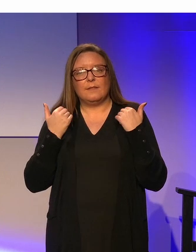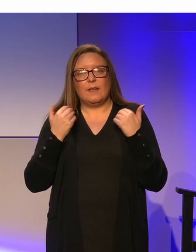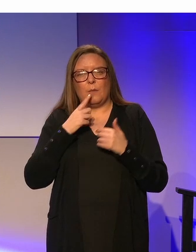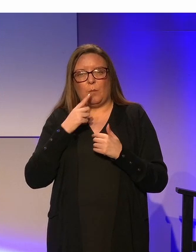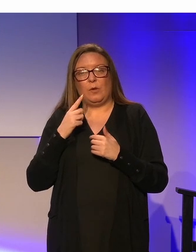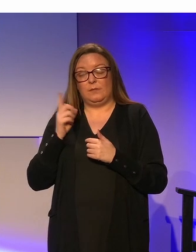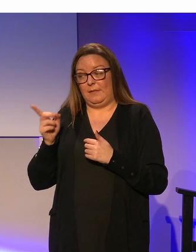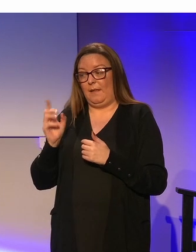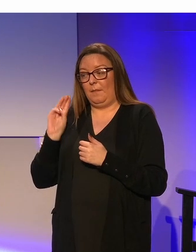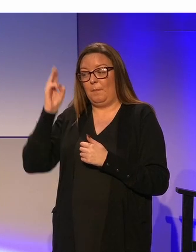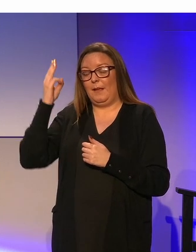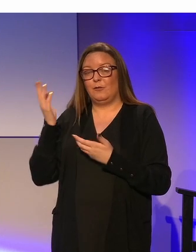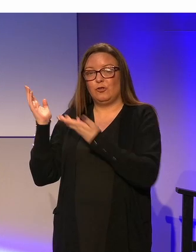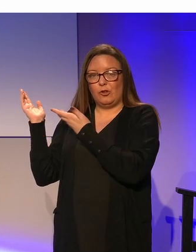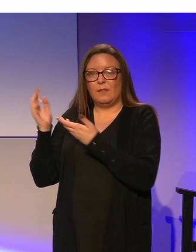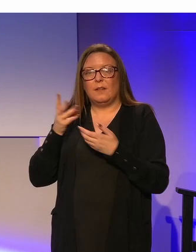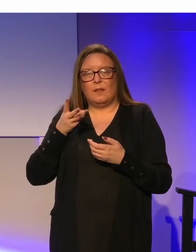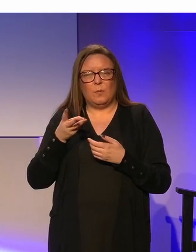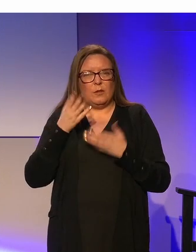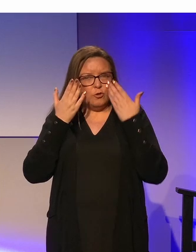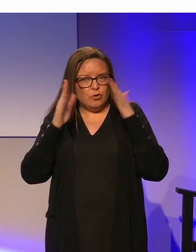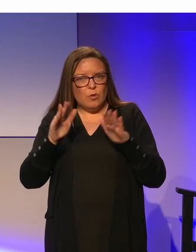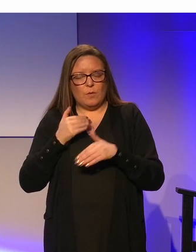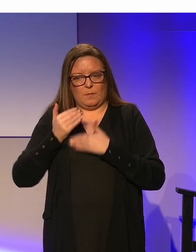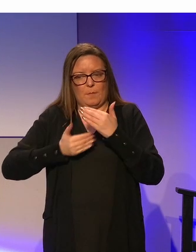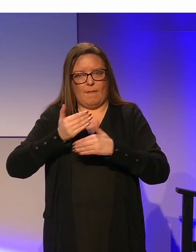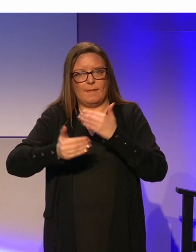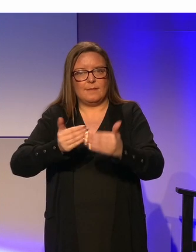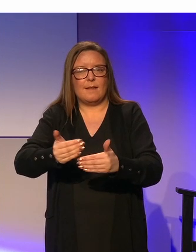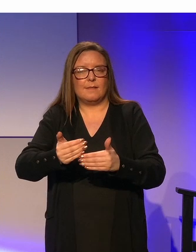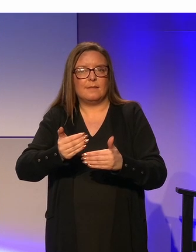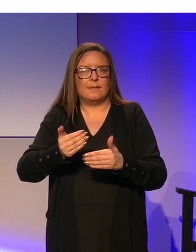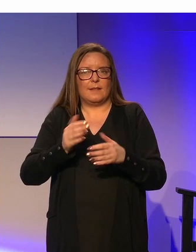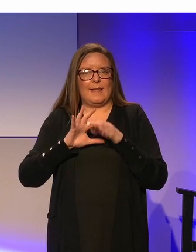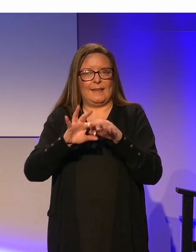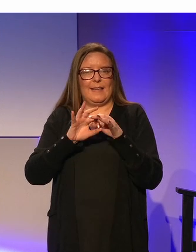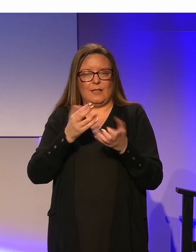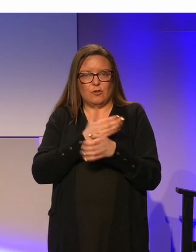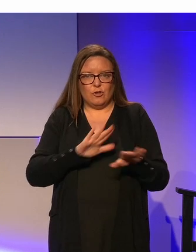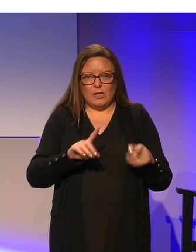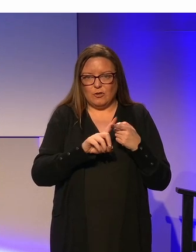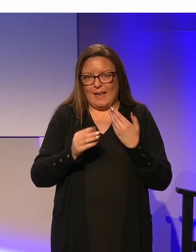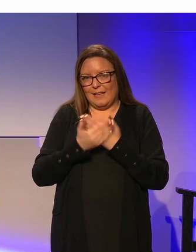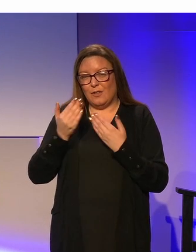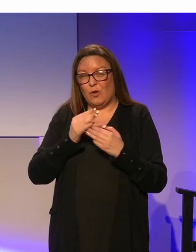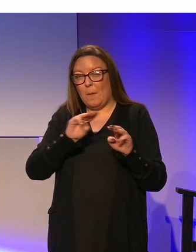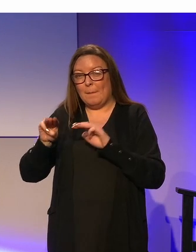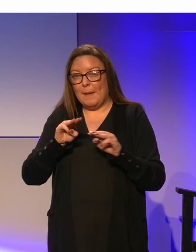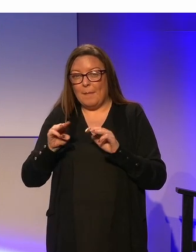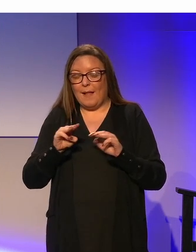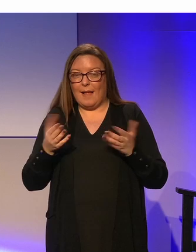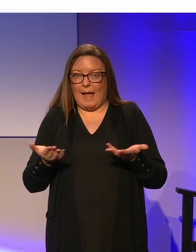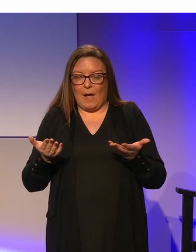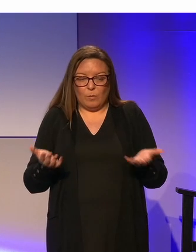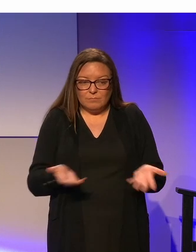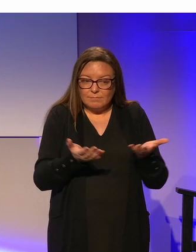gives you a rough idea of the process of engaging children and young people in those participatory encounters. So to